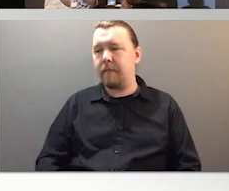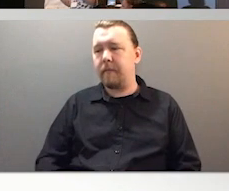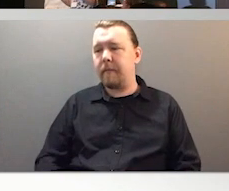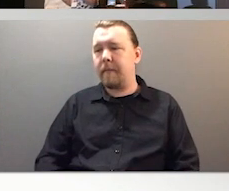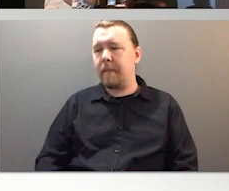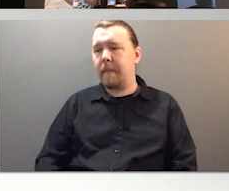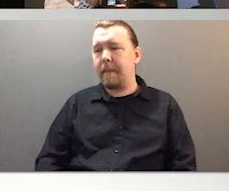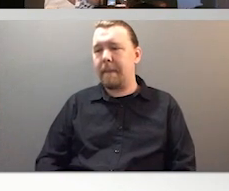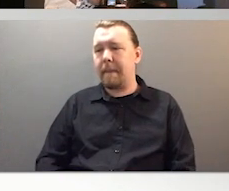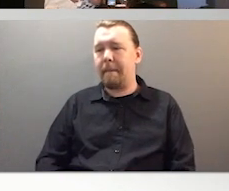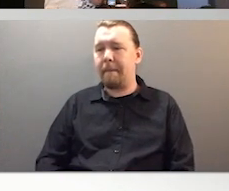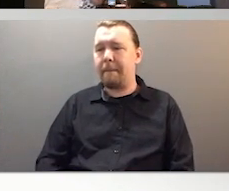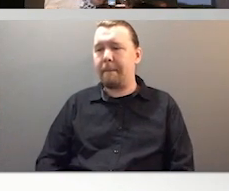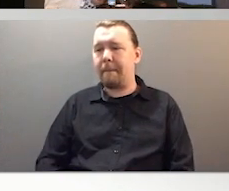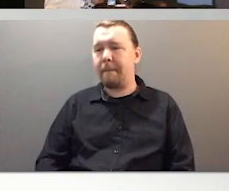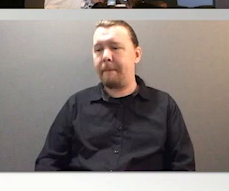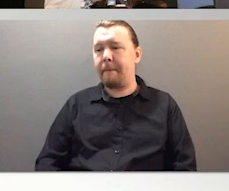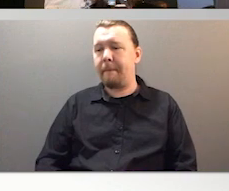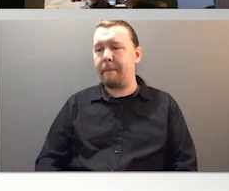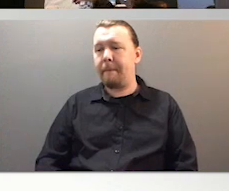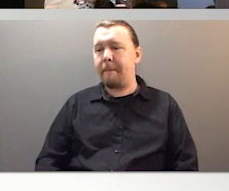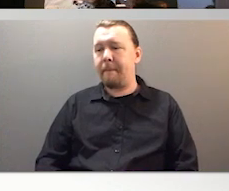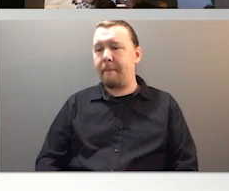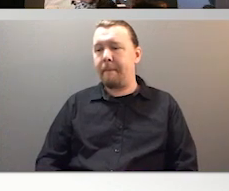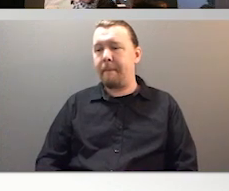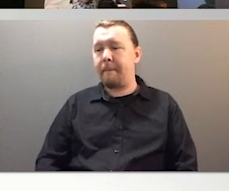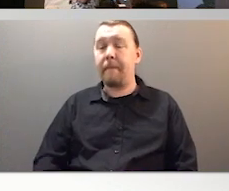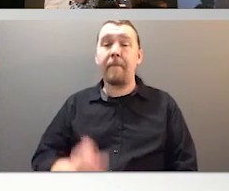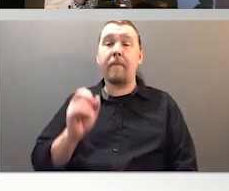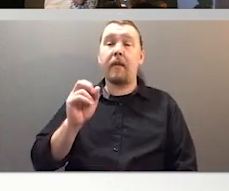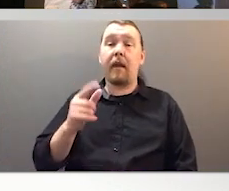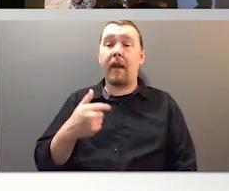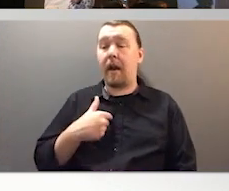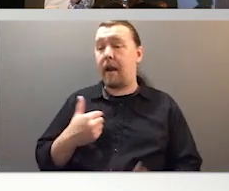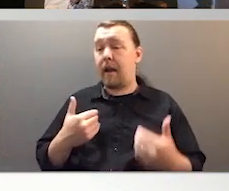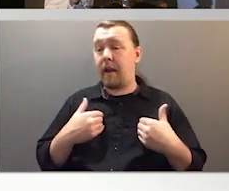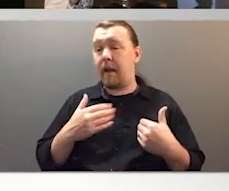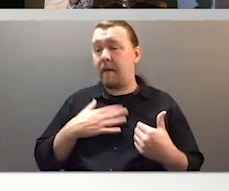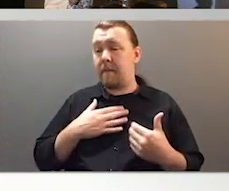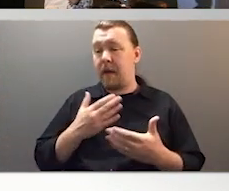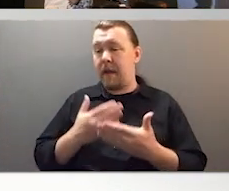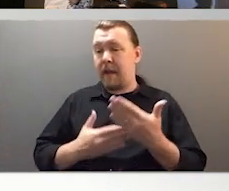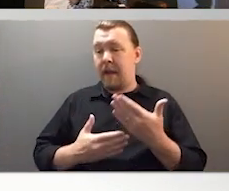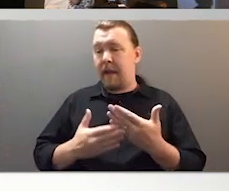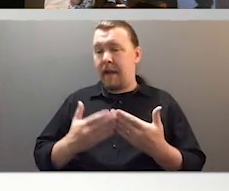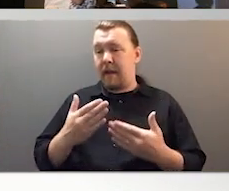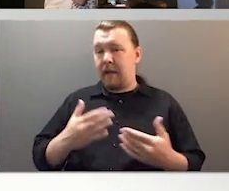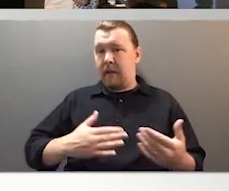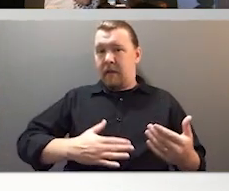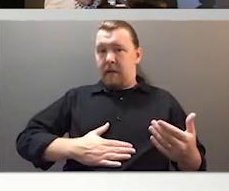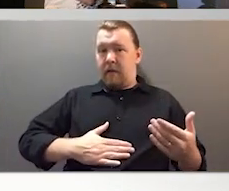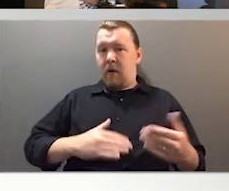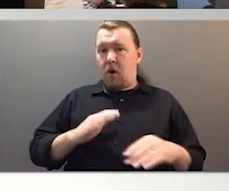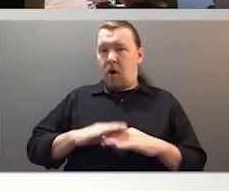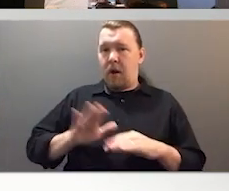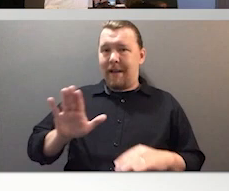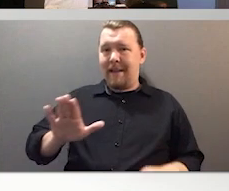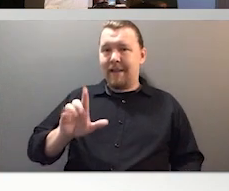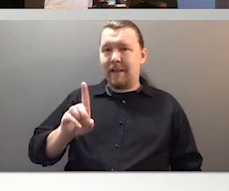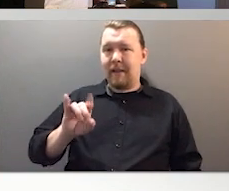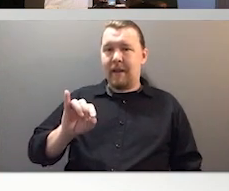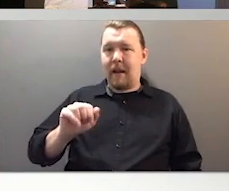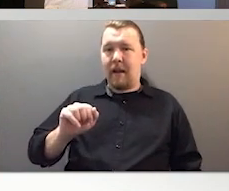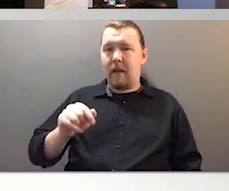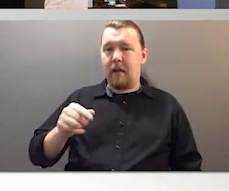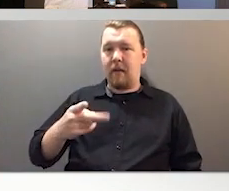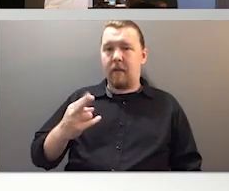stop? So I've got my hand about where his diaphragm is. And so we did a lot of